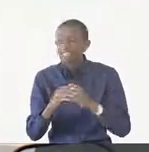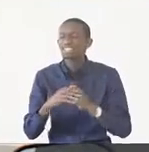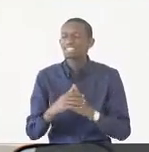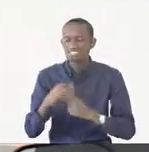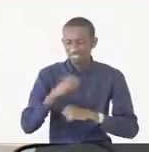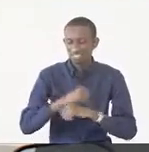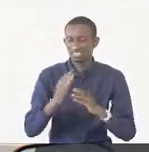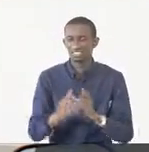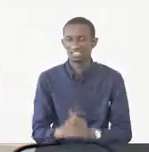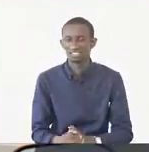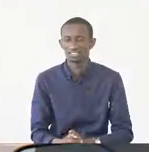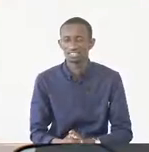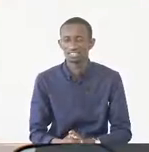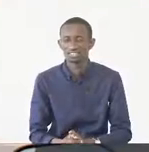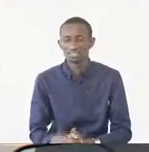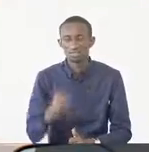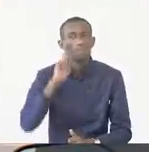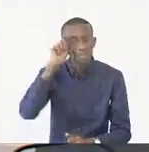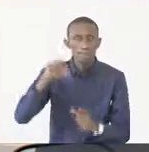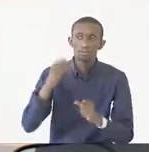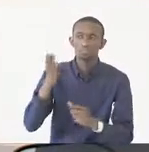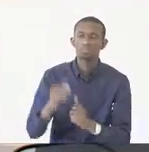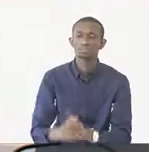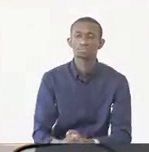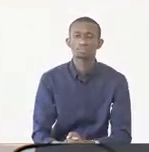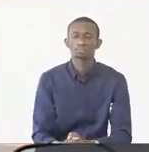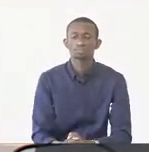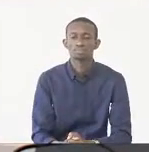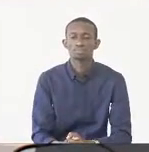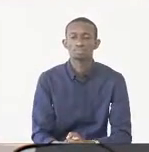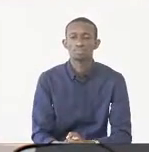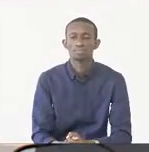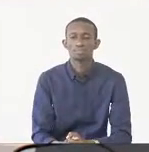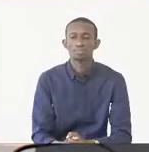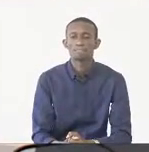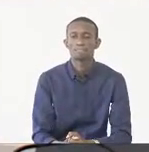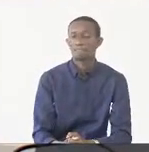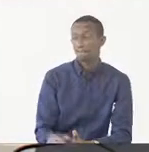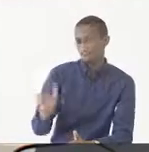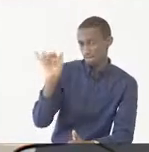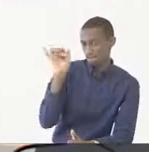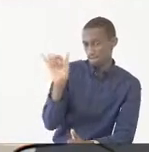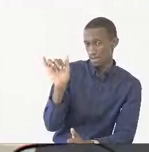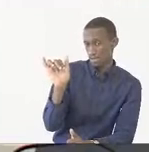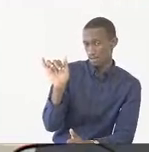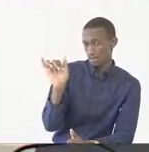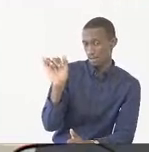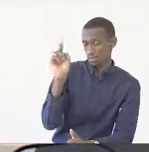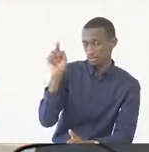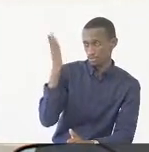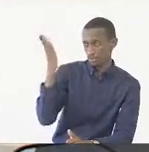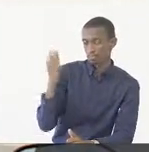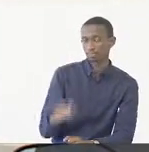you are just thinking about that, along this y-axis, we are going now